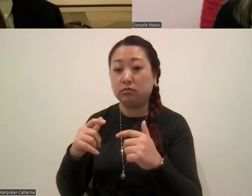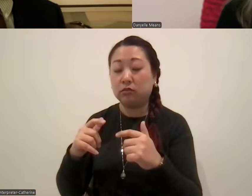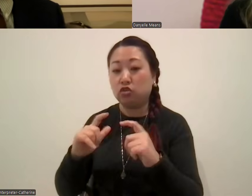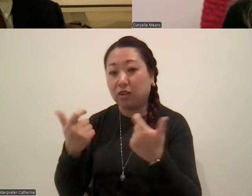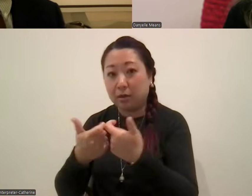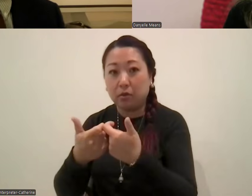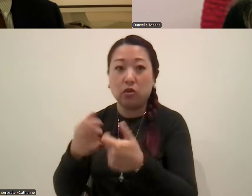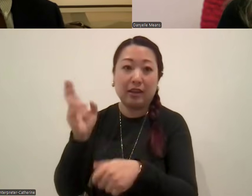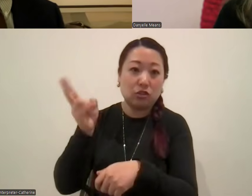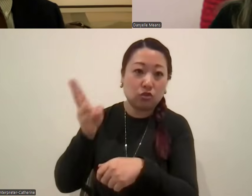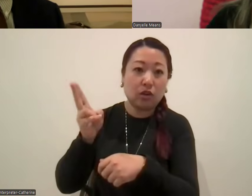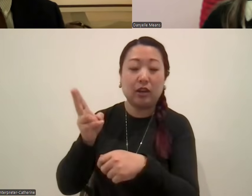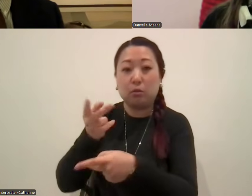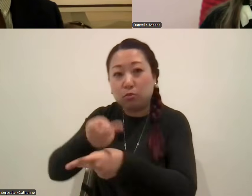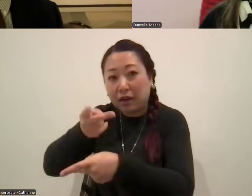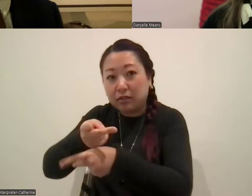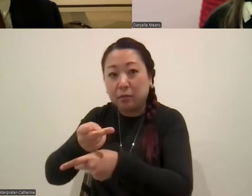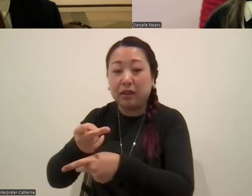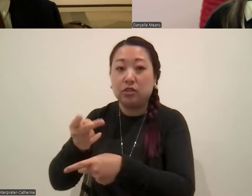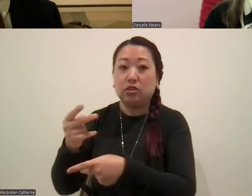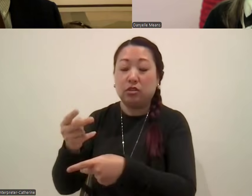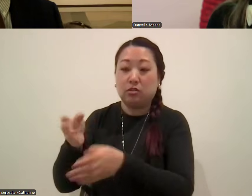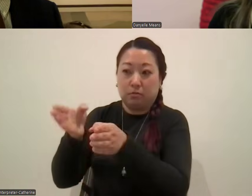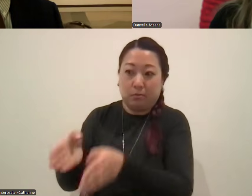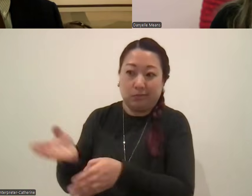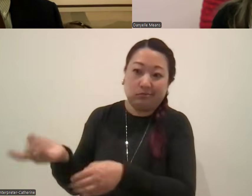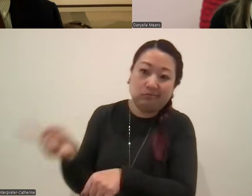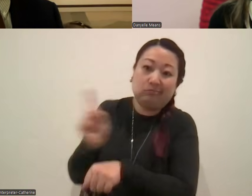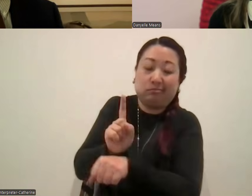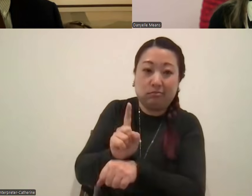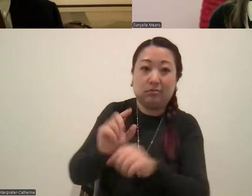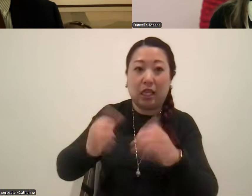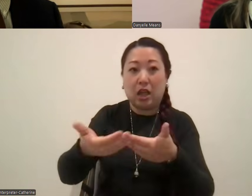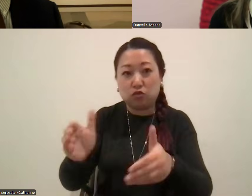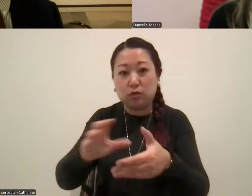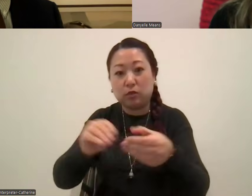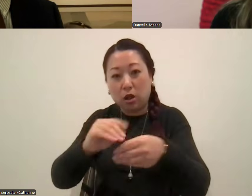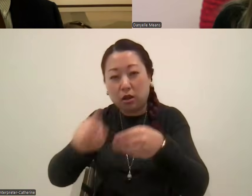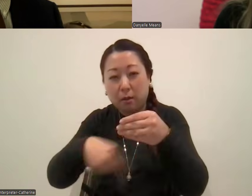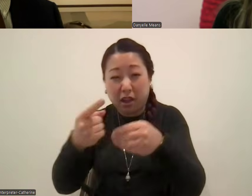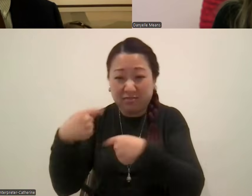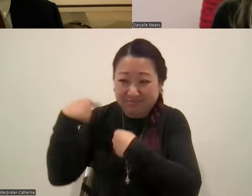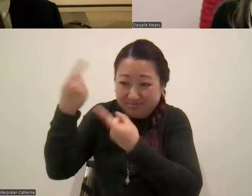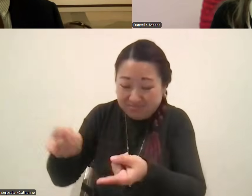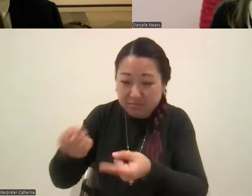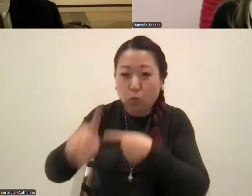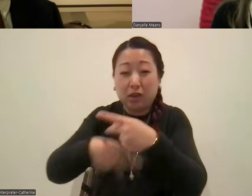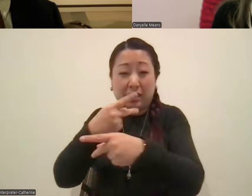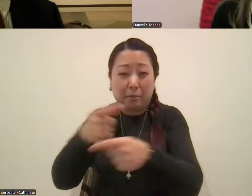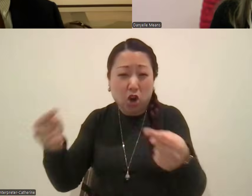into the classroom to really talk about the harm that has been caused, the